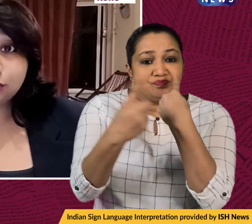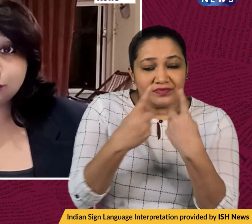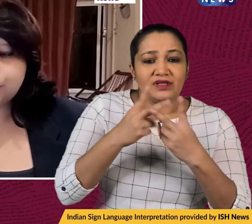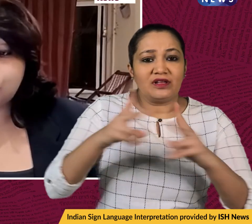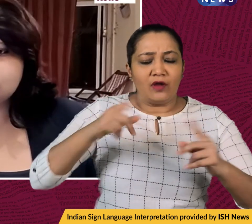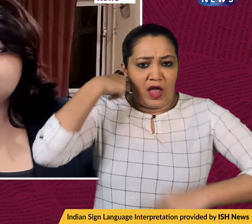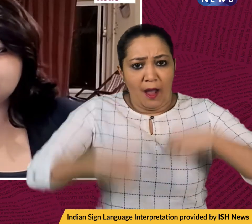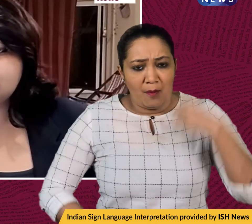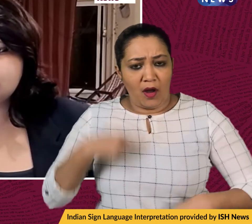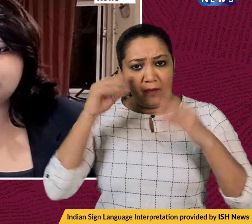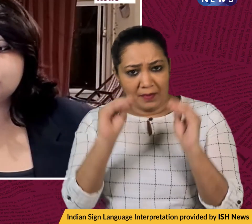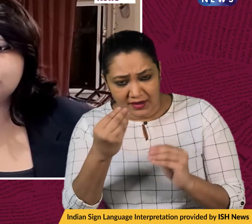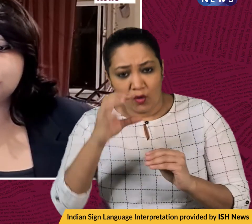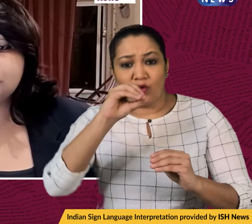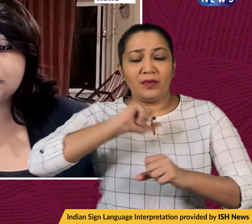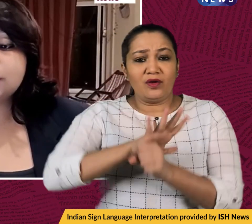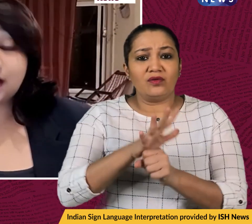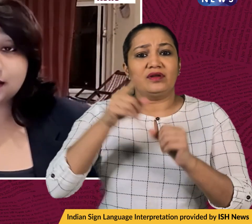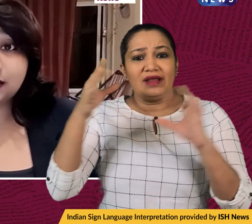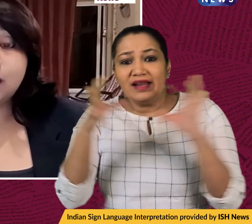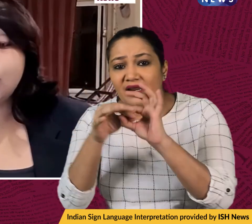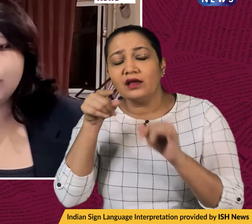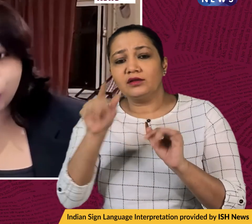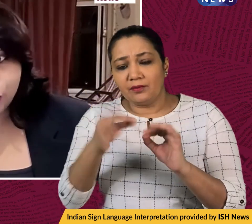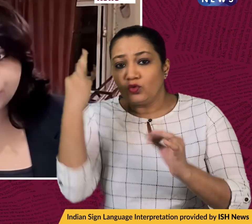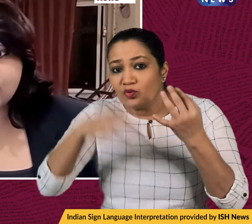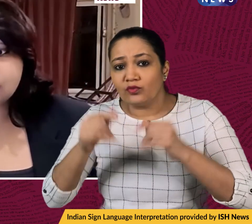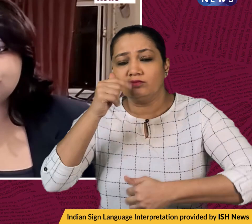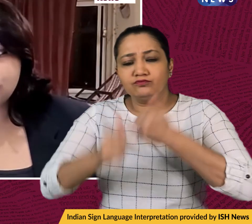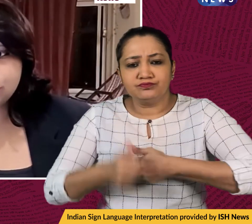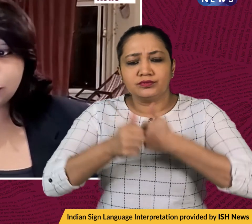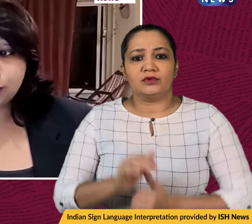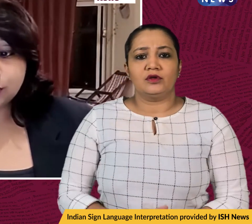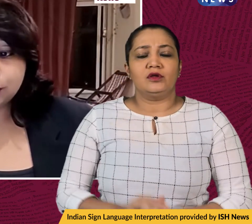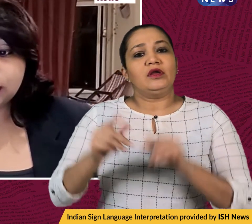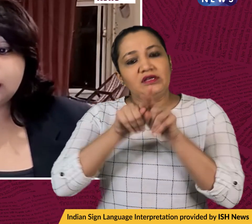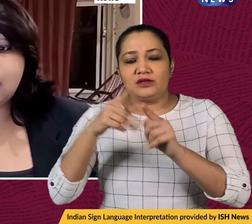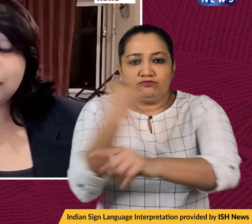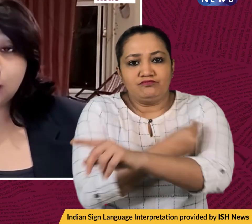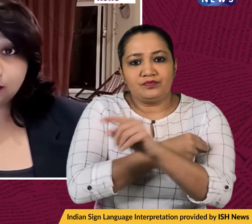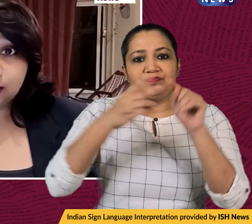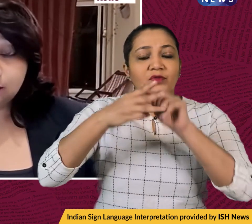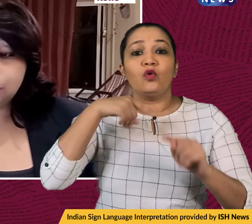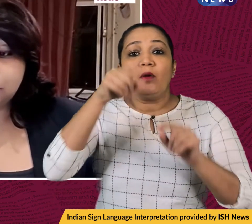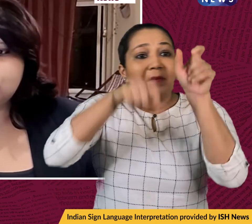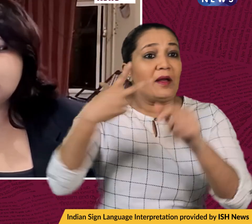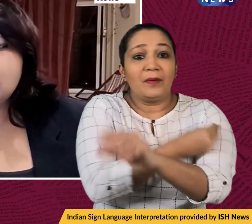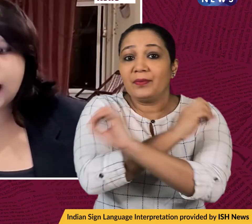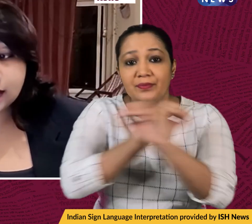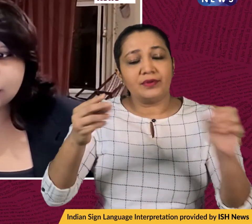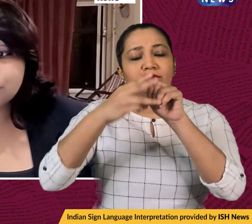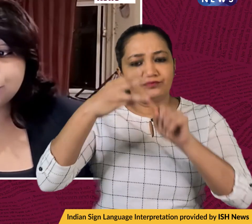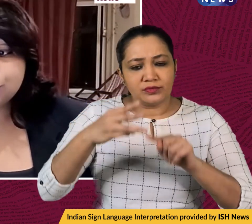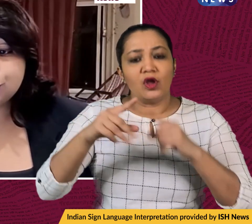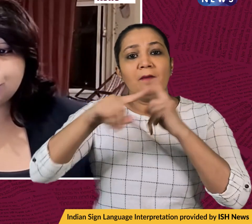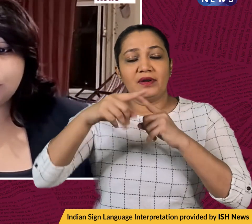the immune response generated by the Omicron-based vaccine both as a 3-shot regimen in unvaccinated people